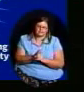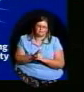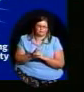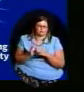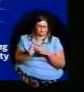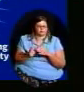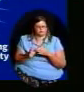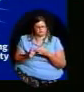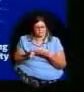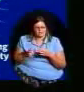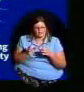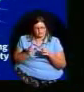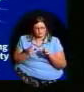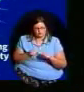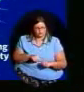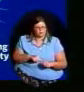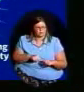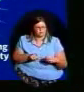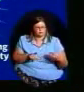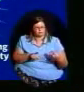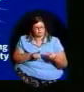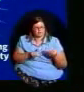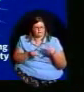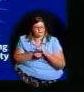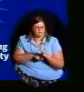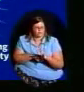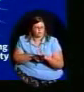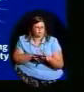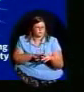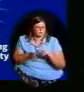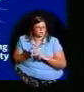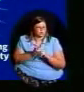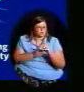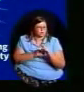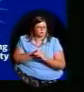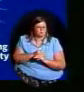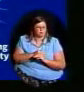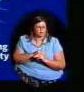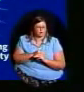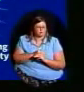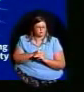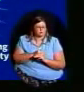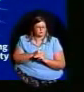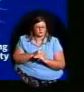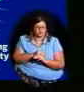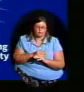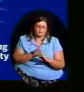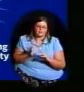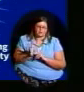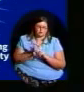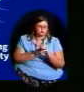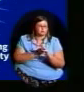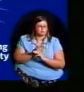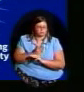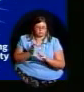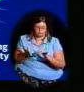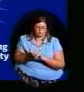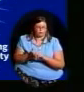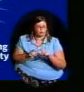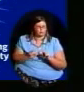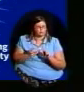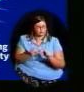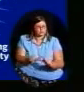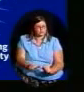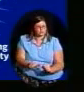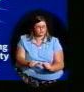that will actually affect the behaviors that we're concerned with. So that's an exciting part of this, is that this will continue on. There is some movement